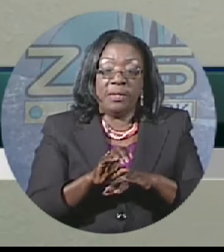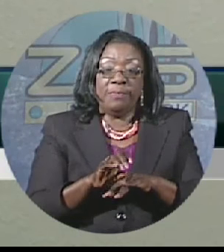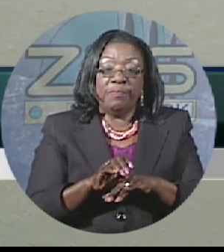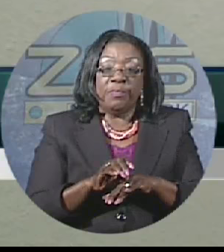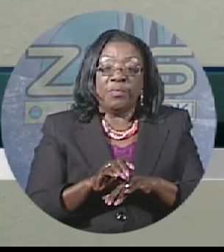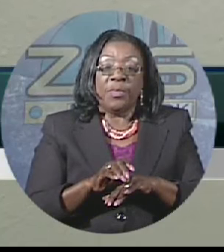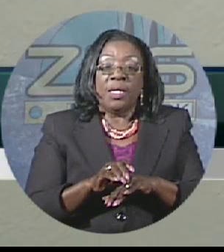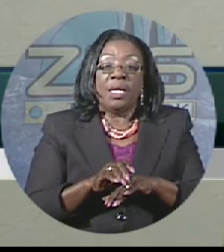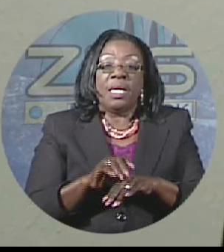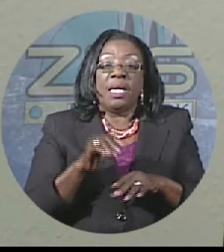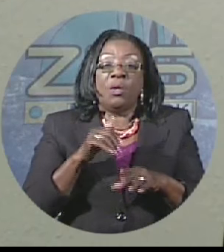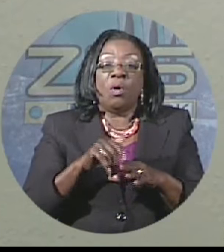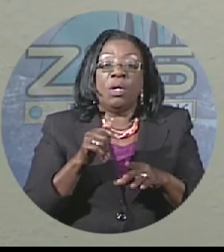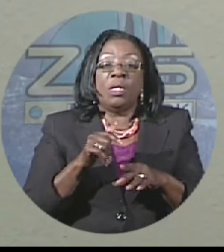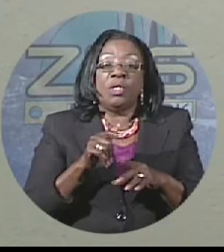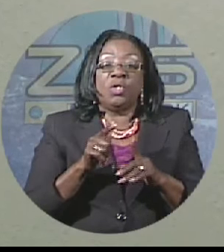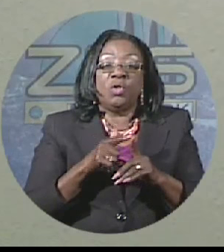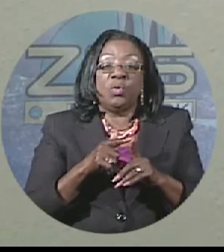region